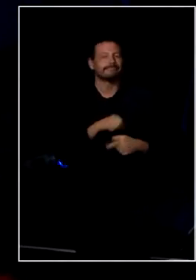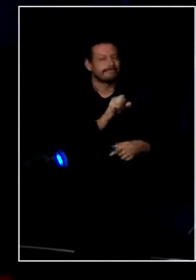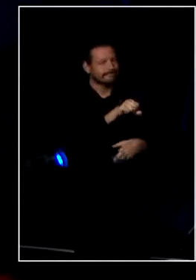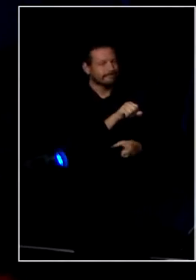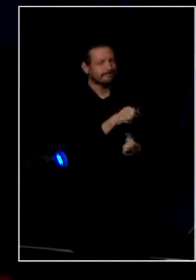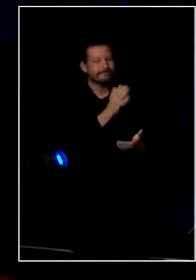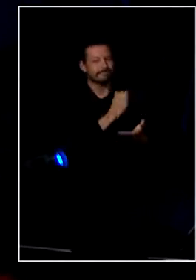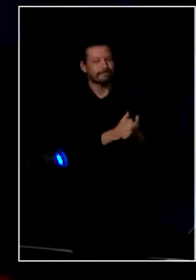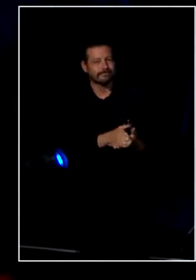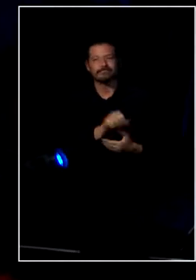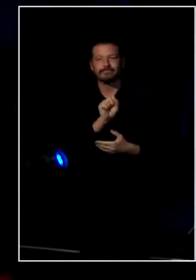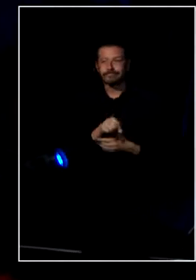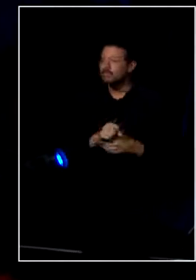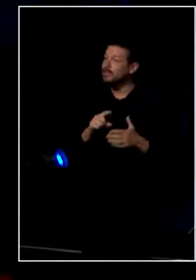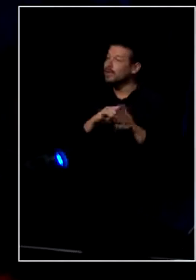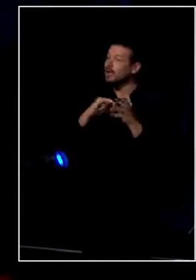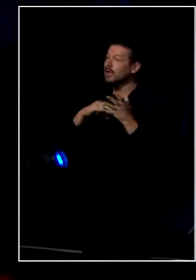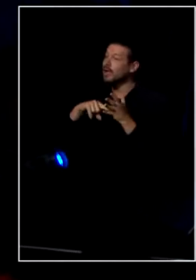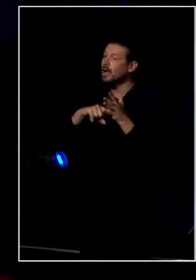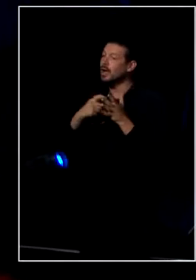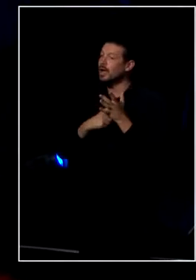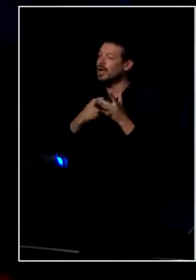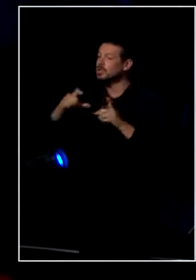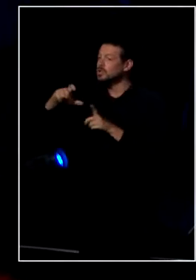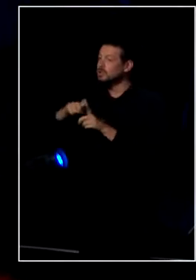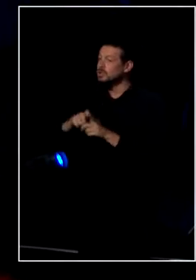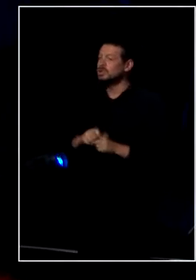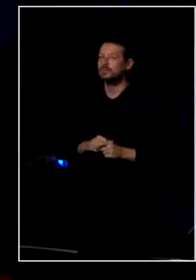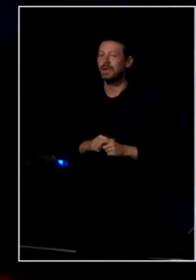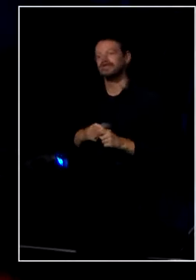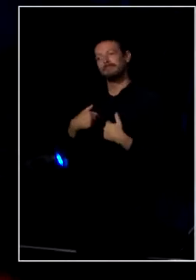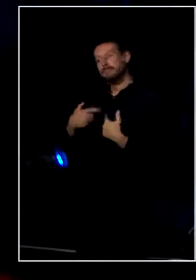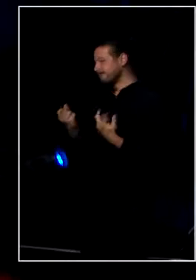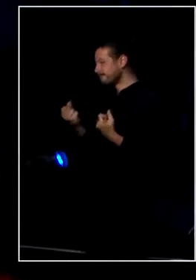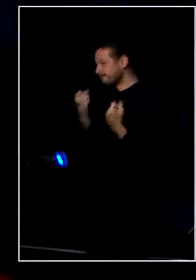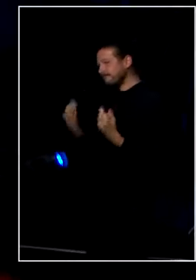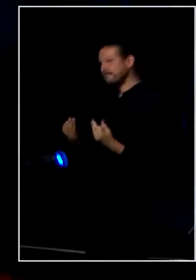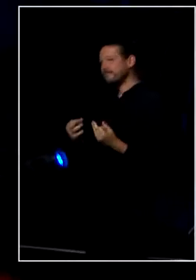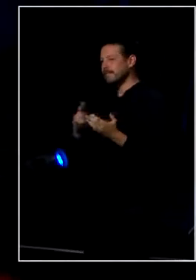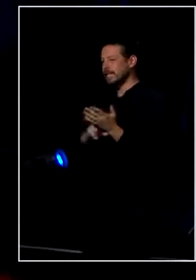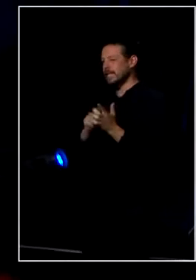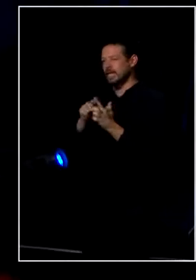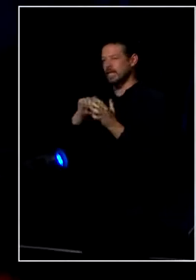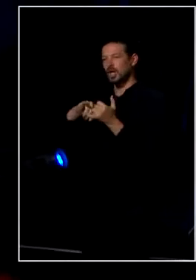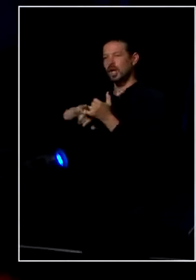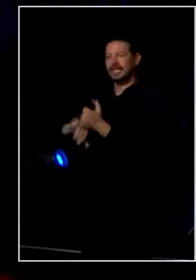Yeah, absolutely. Astrid, any thoughts? I am not on the NDIS because